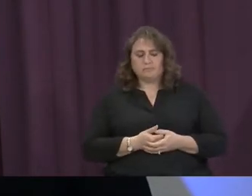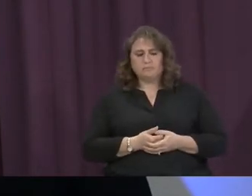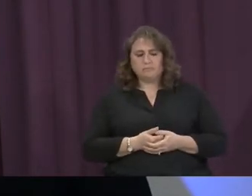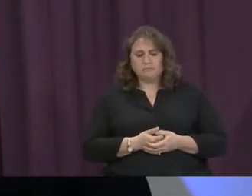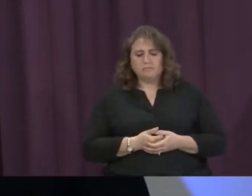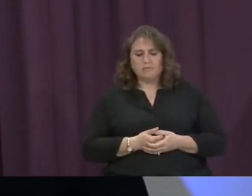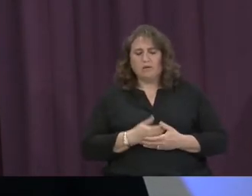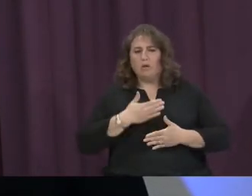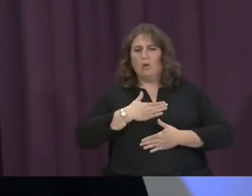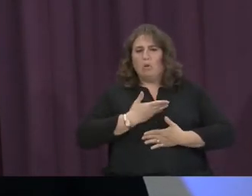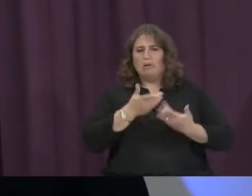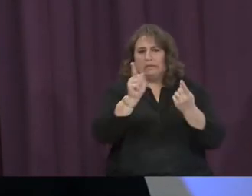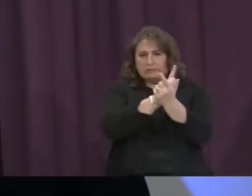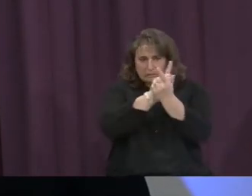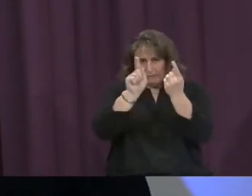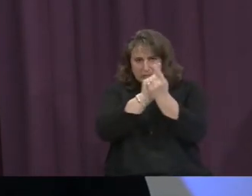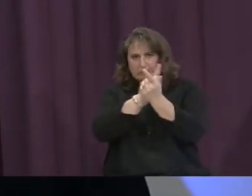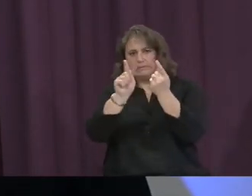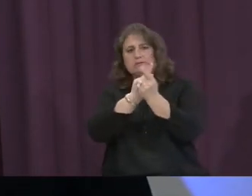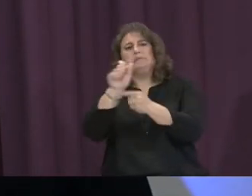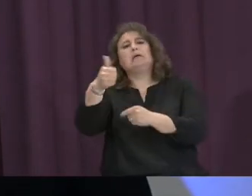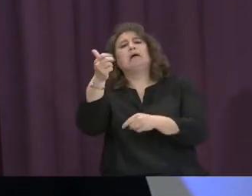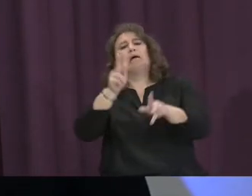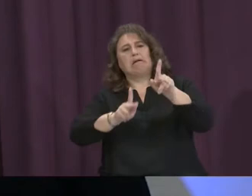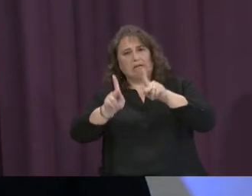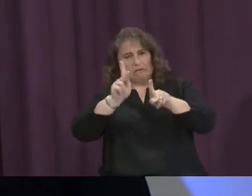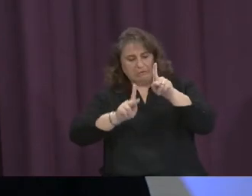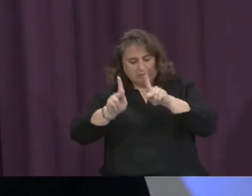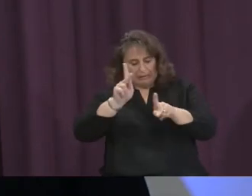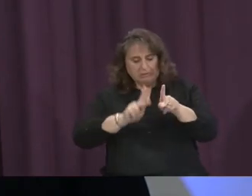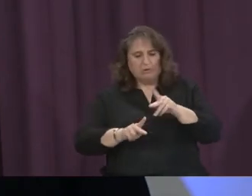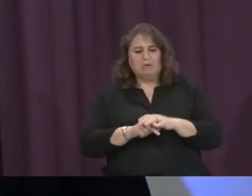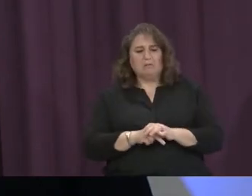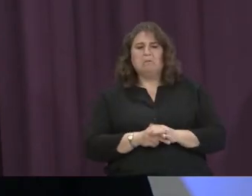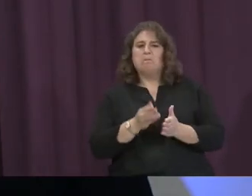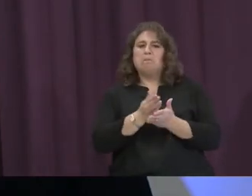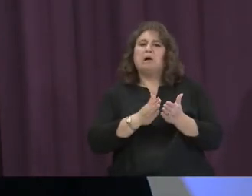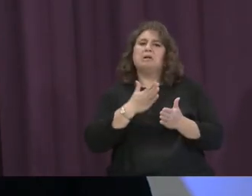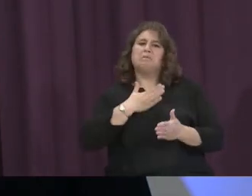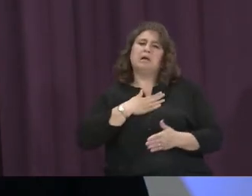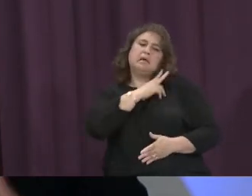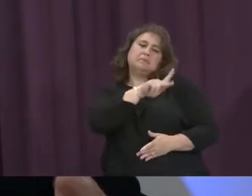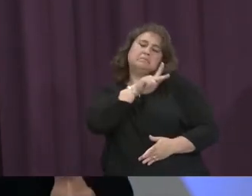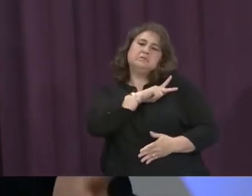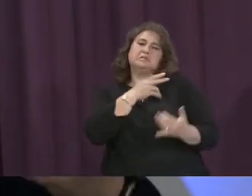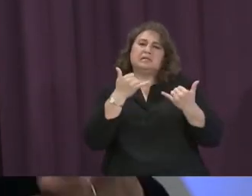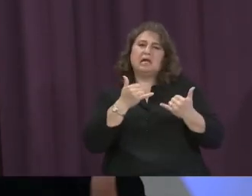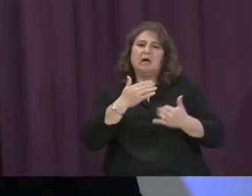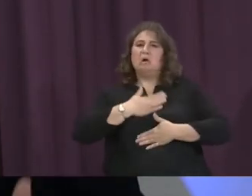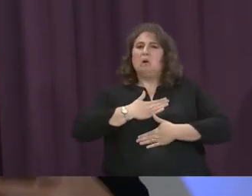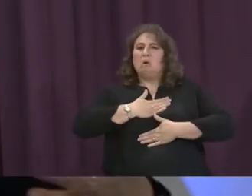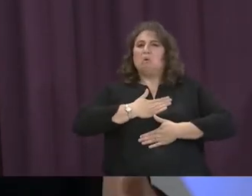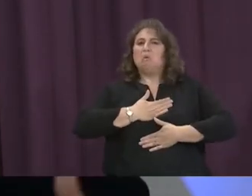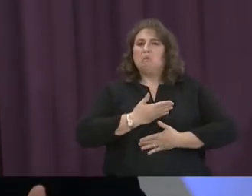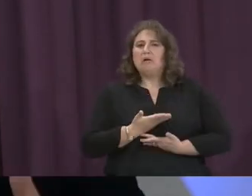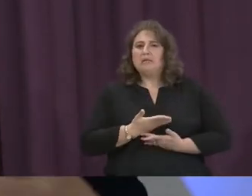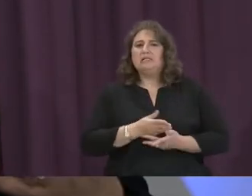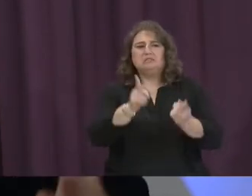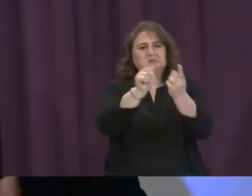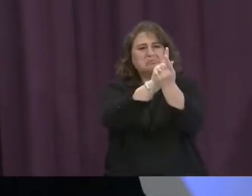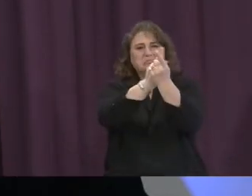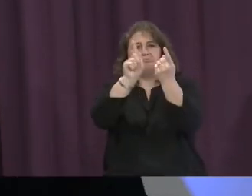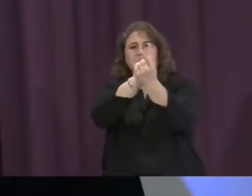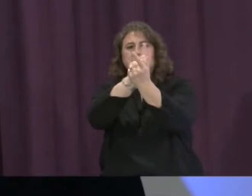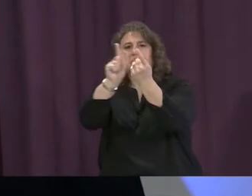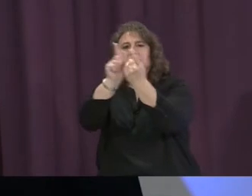and willing to meet other people. I think that maybe shaped some of my personality. It makes me want to get out and be with other people